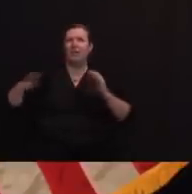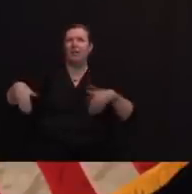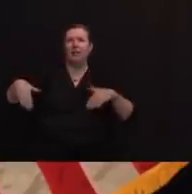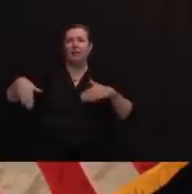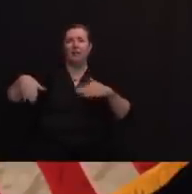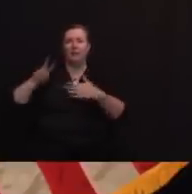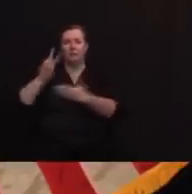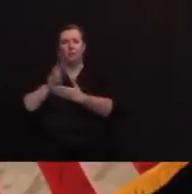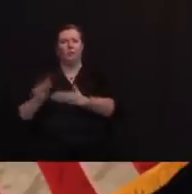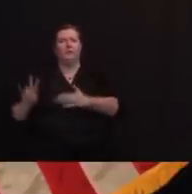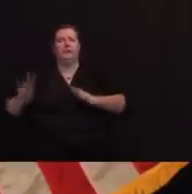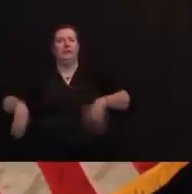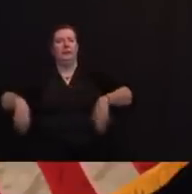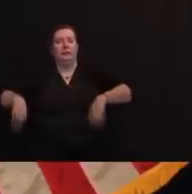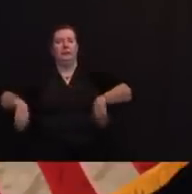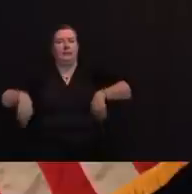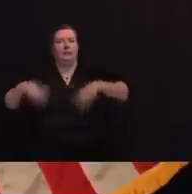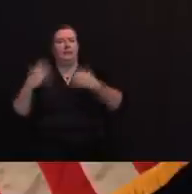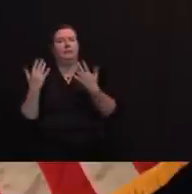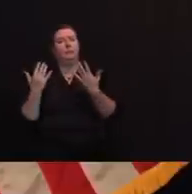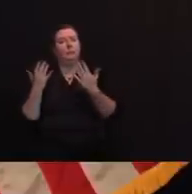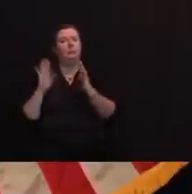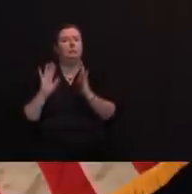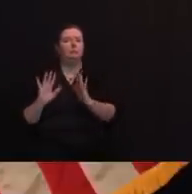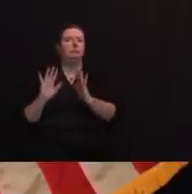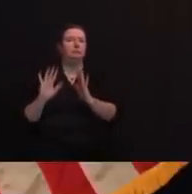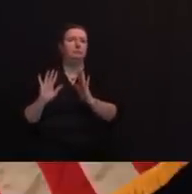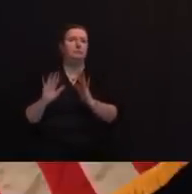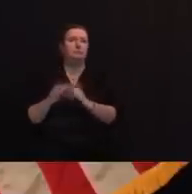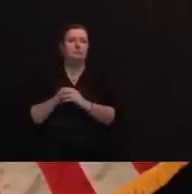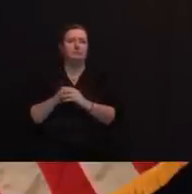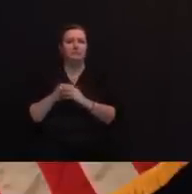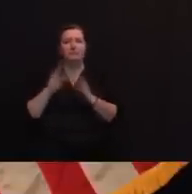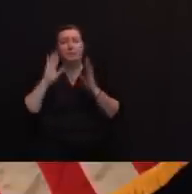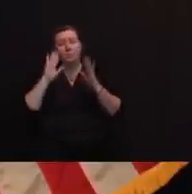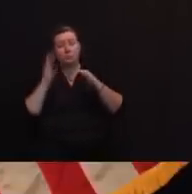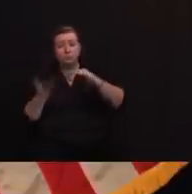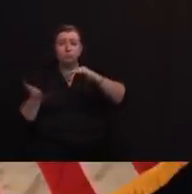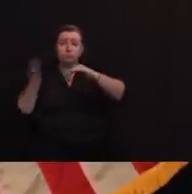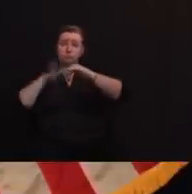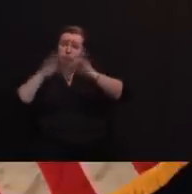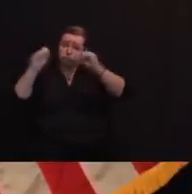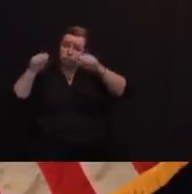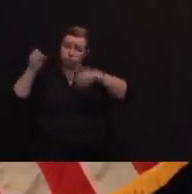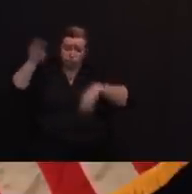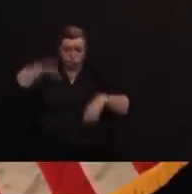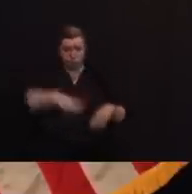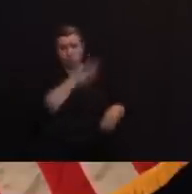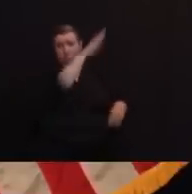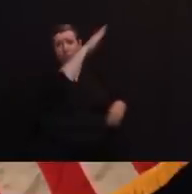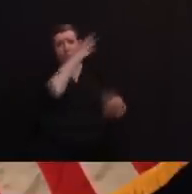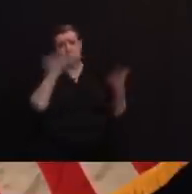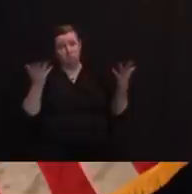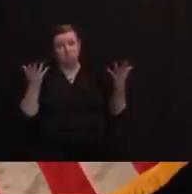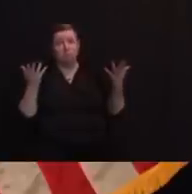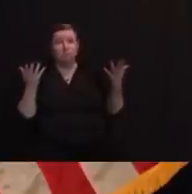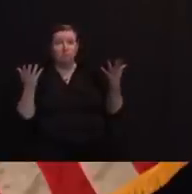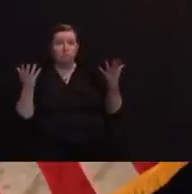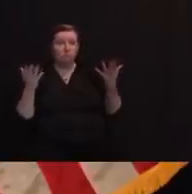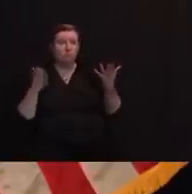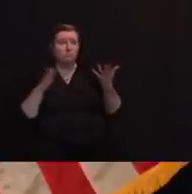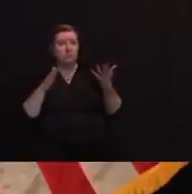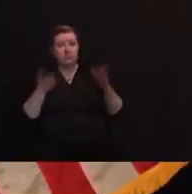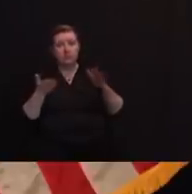week. So, we can see an increase, and of course, if you looked at the numbers, the deaths have been slowly increasing a little bit There's no